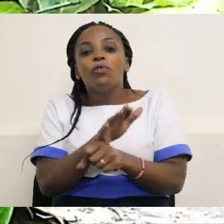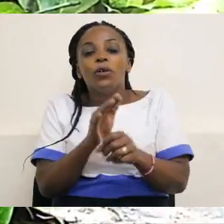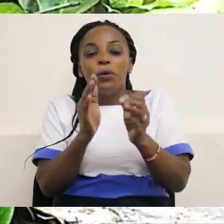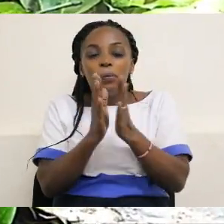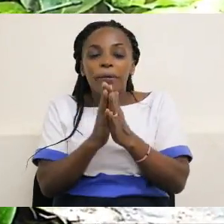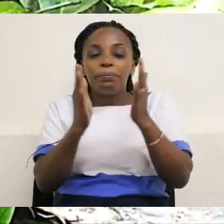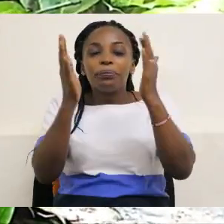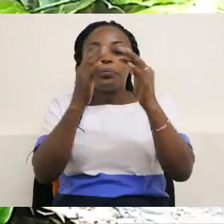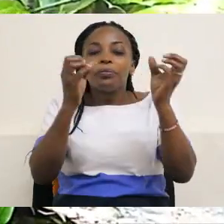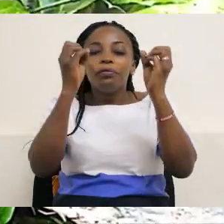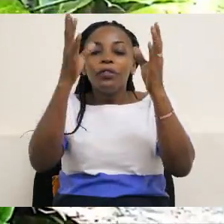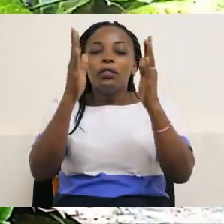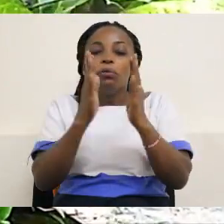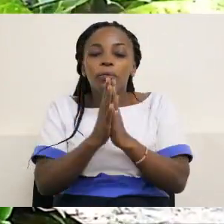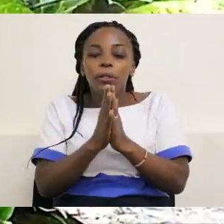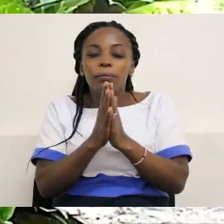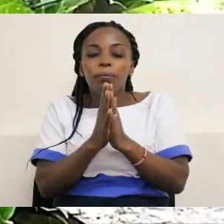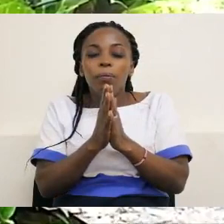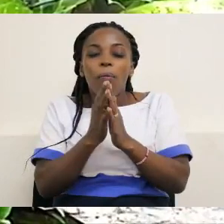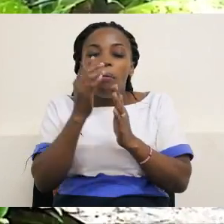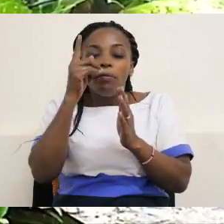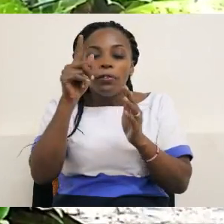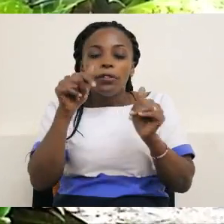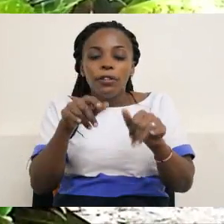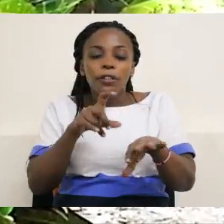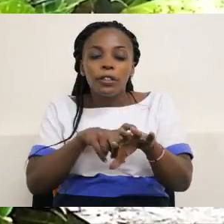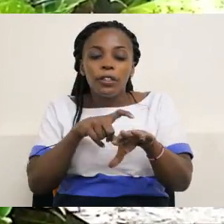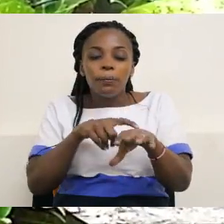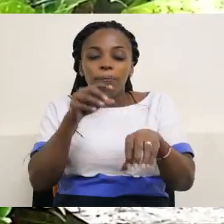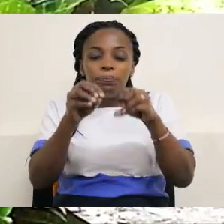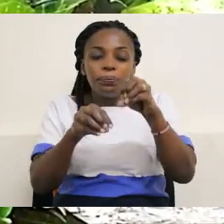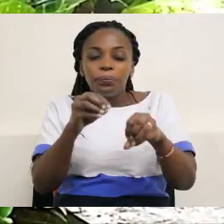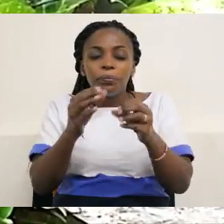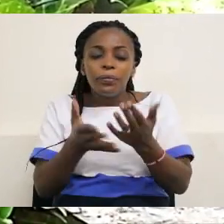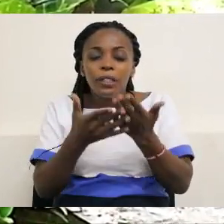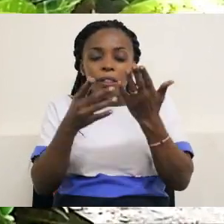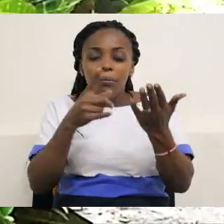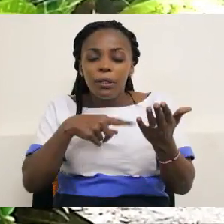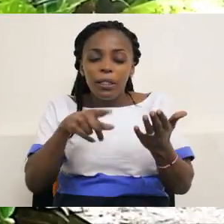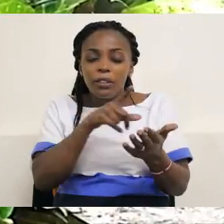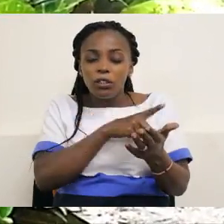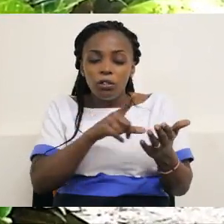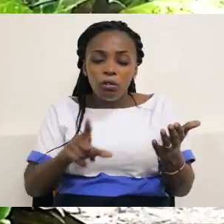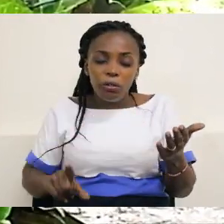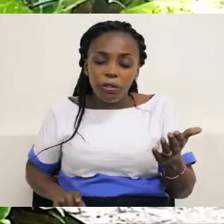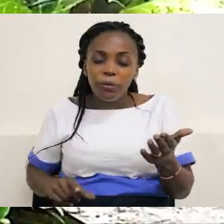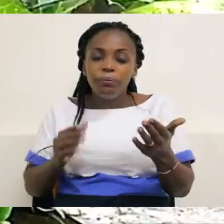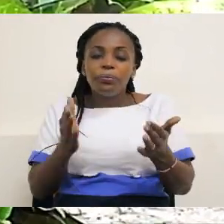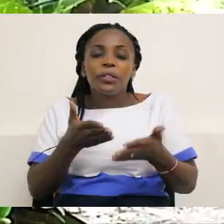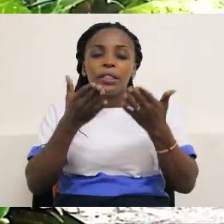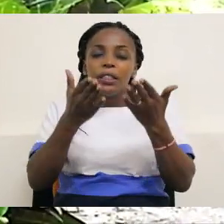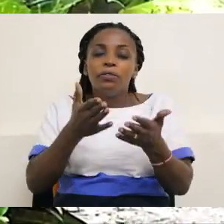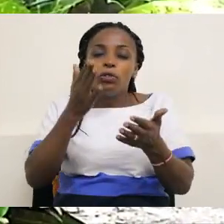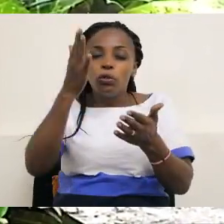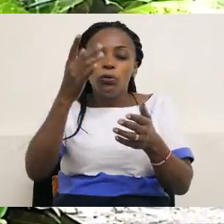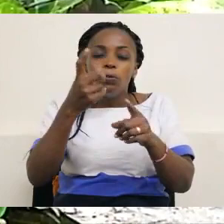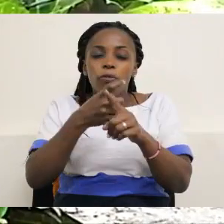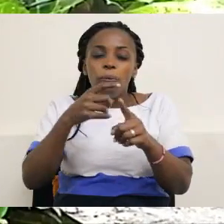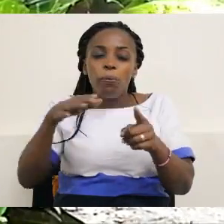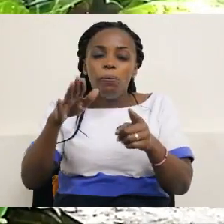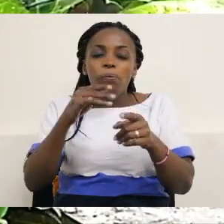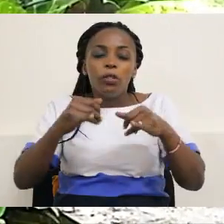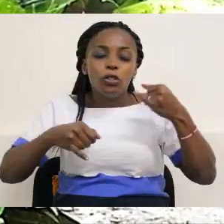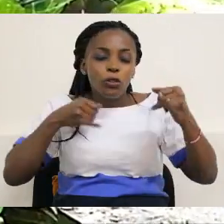pray. Heavenly Father, we pray for this time of giving. Enable us, Lord, to give to you from a place